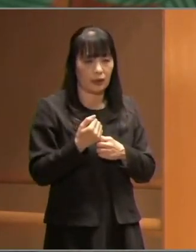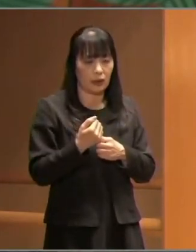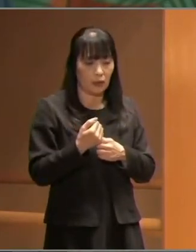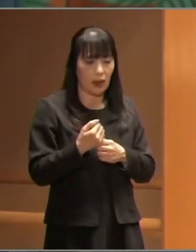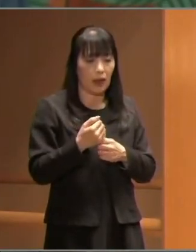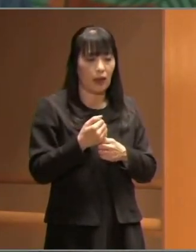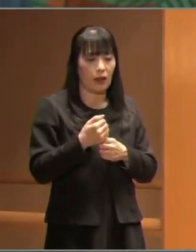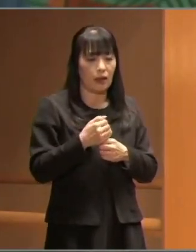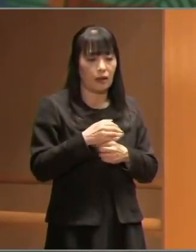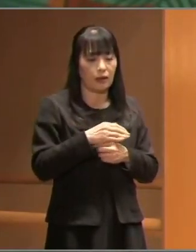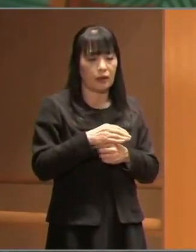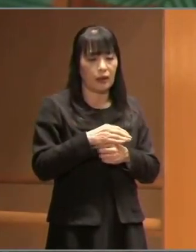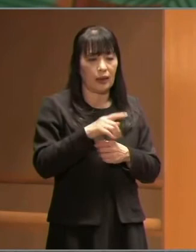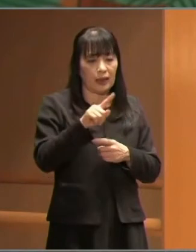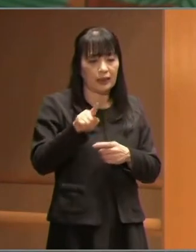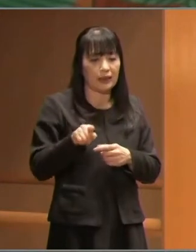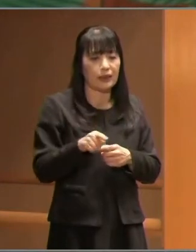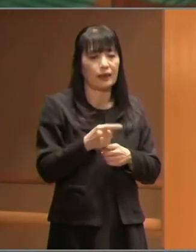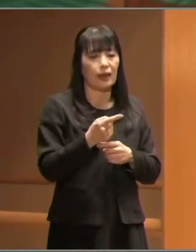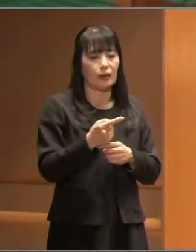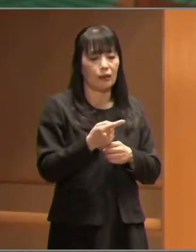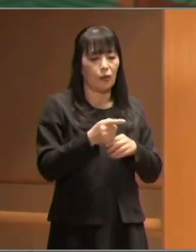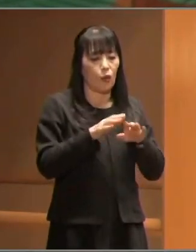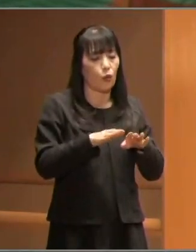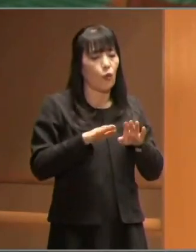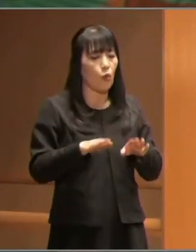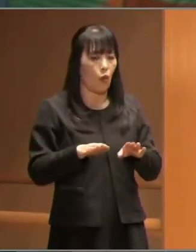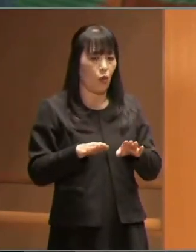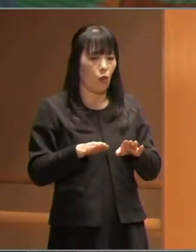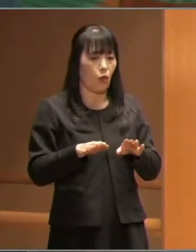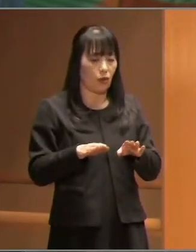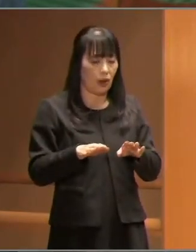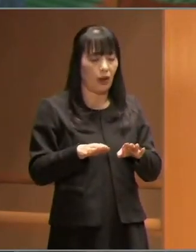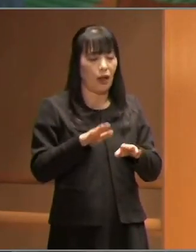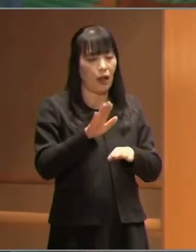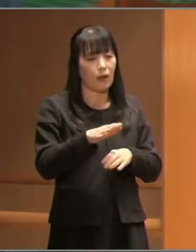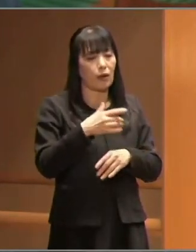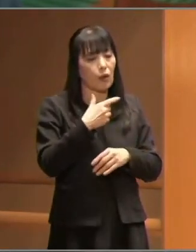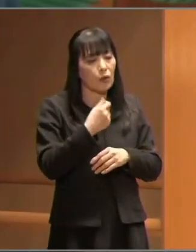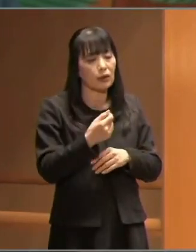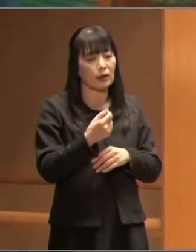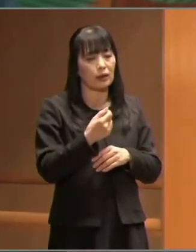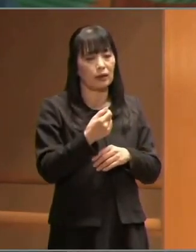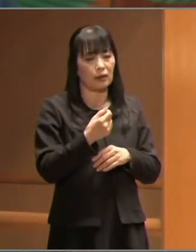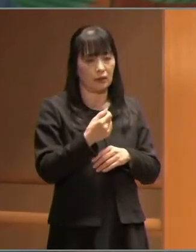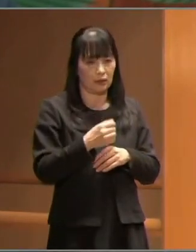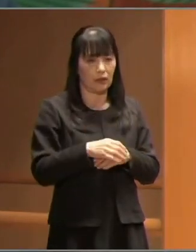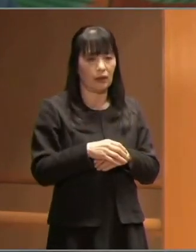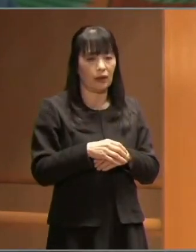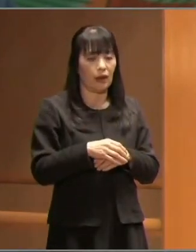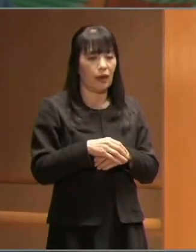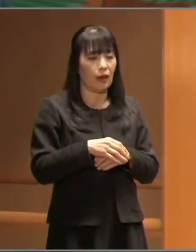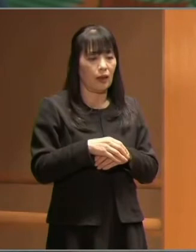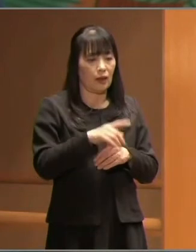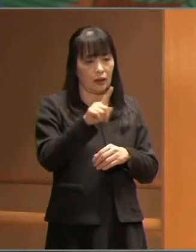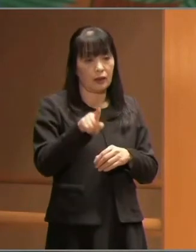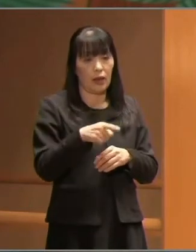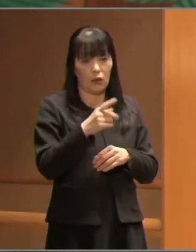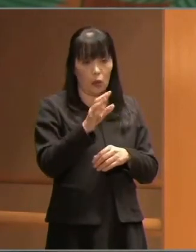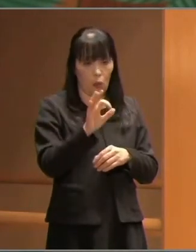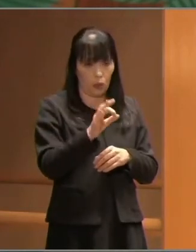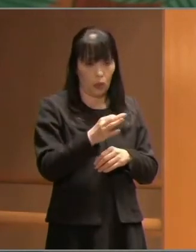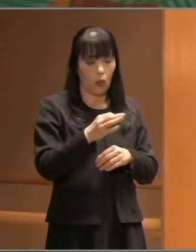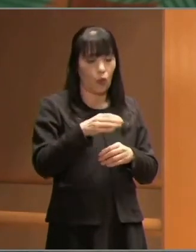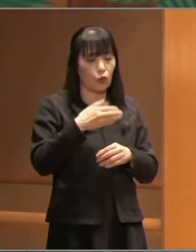down what we have received from our ancestors. And I always want to have something based on